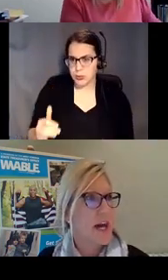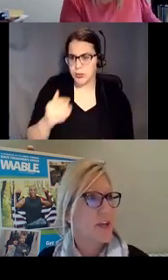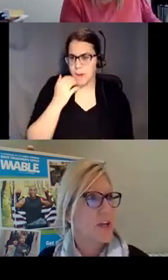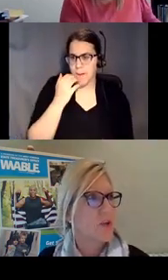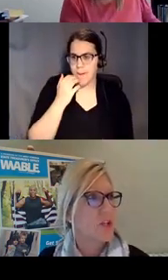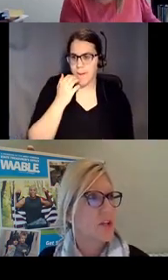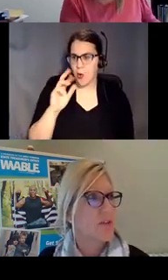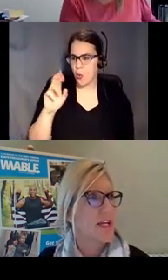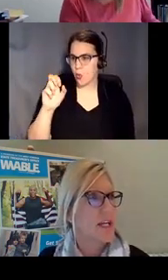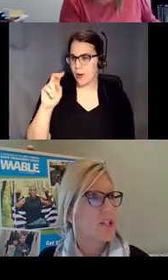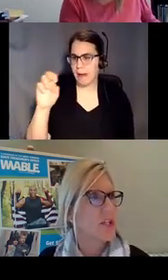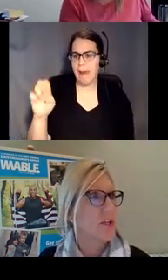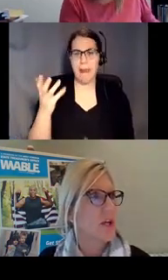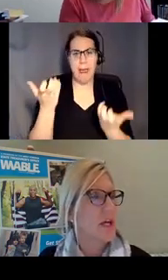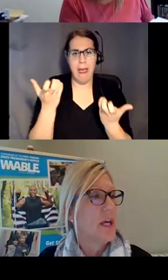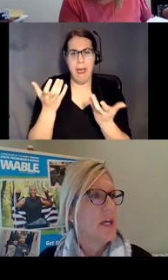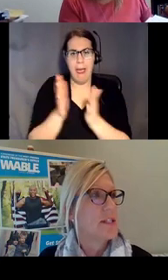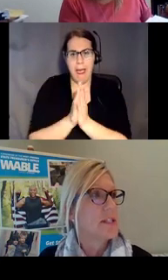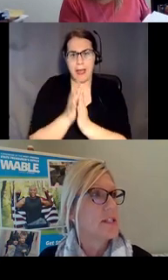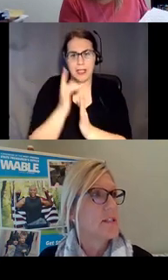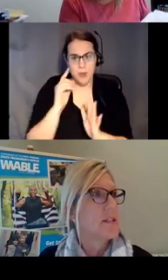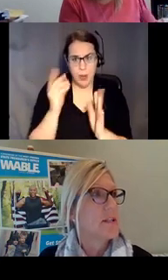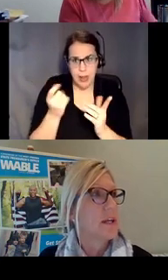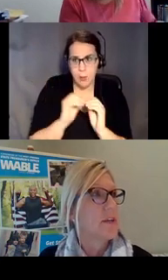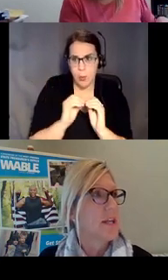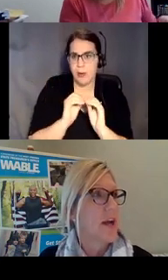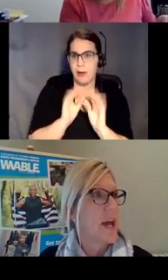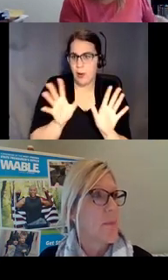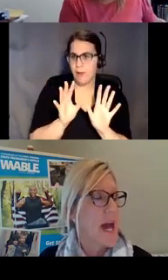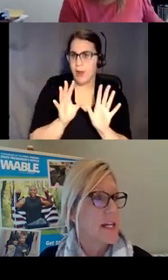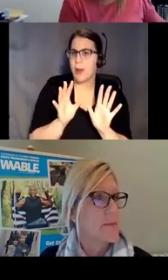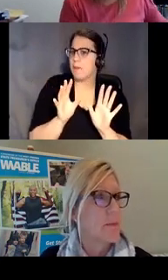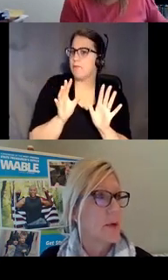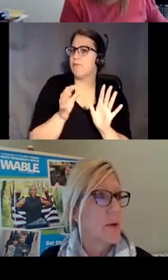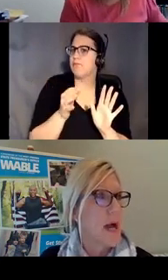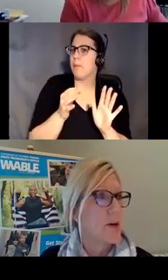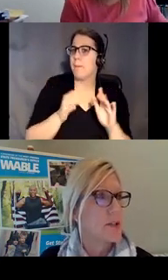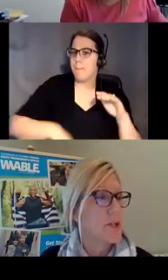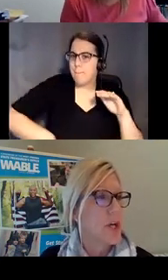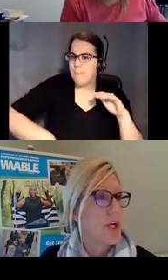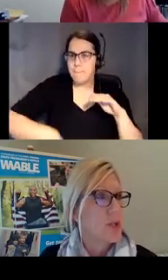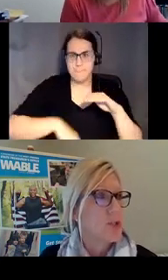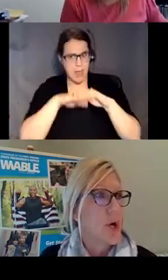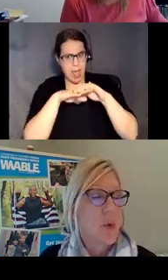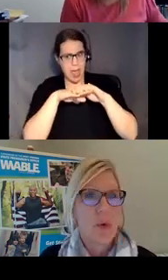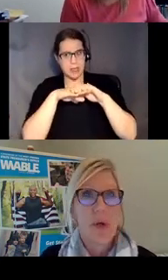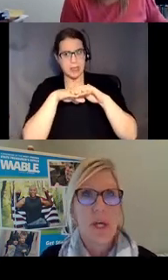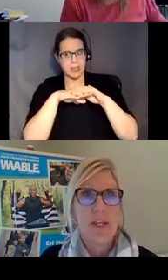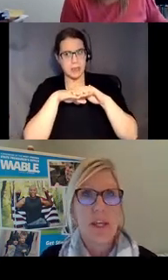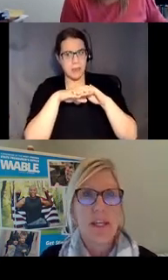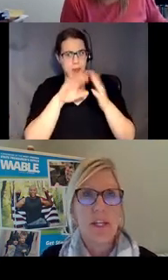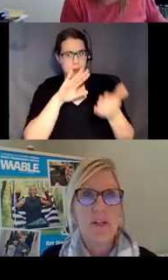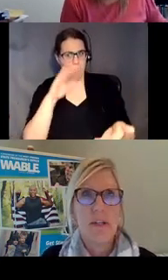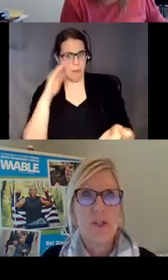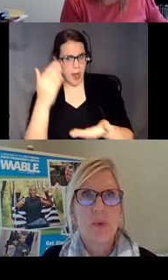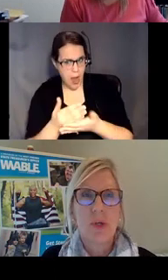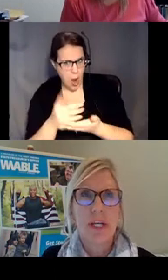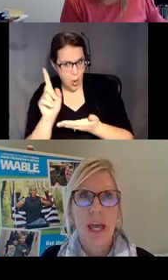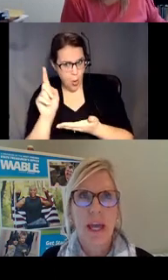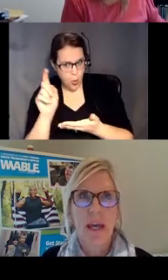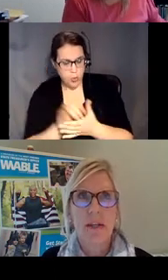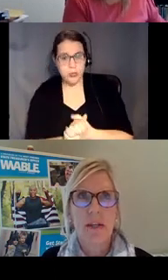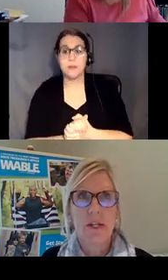is asking for clarification. Is there a maximum amount? So an